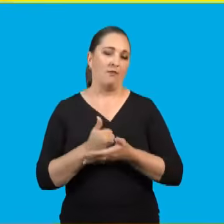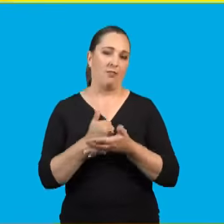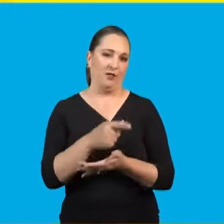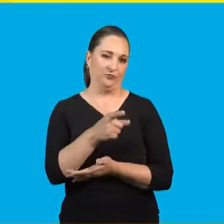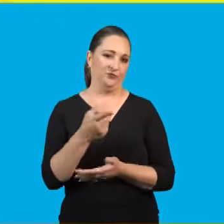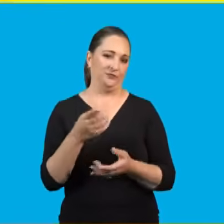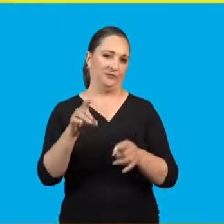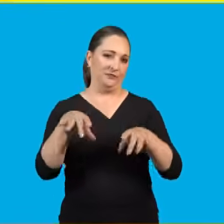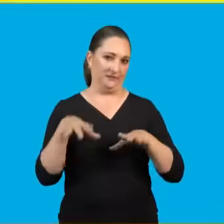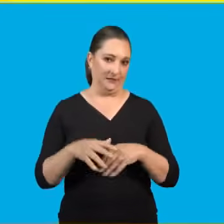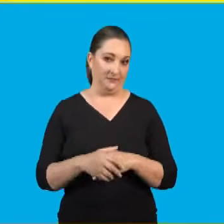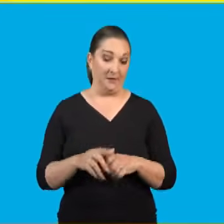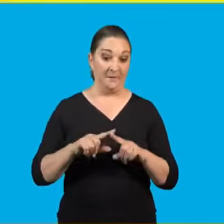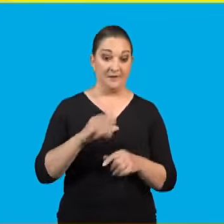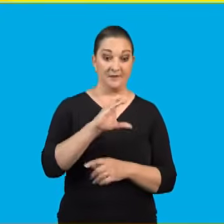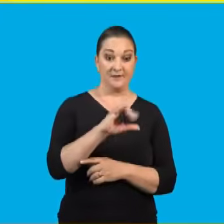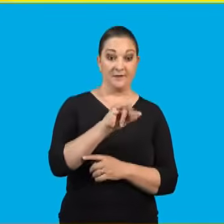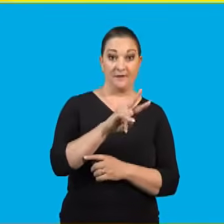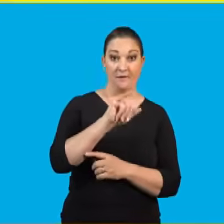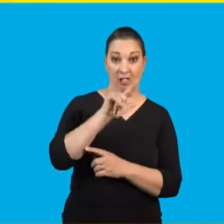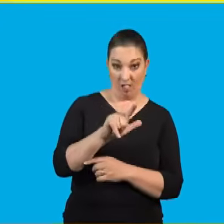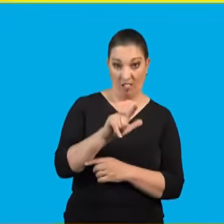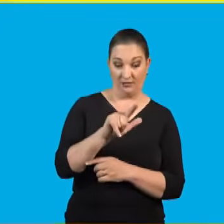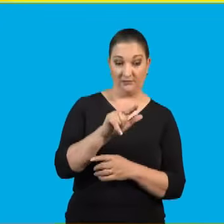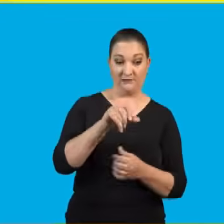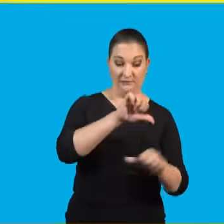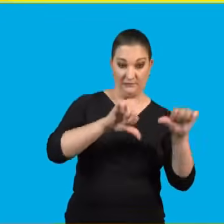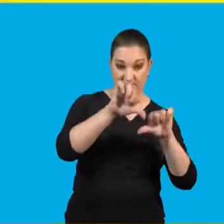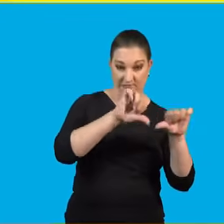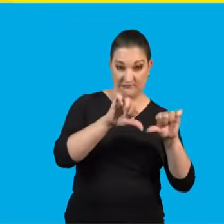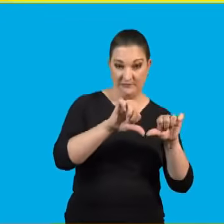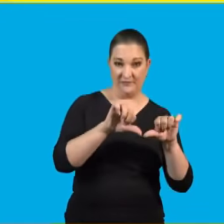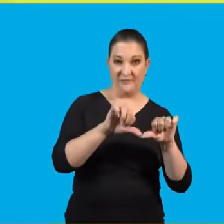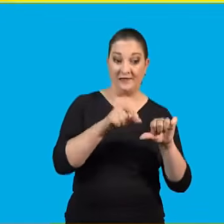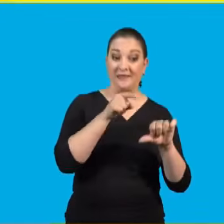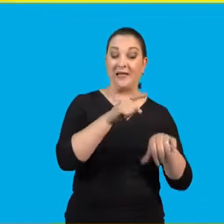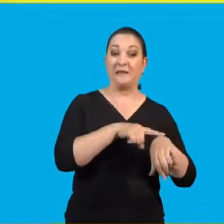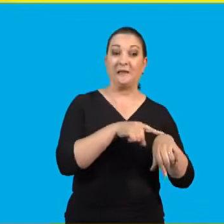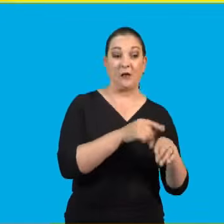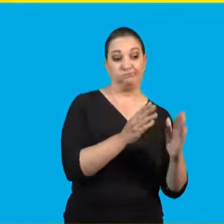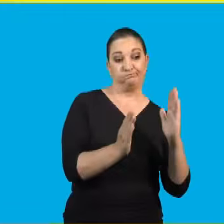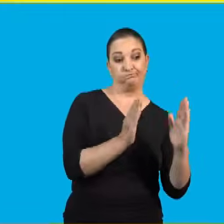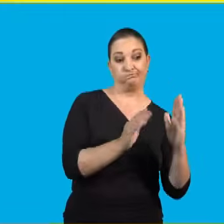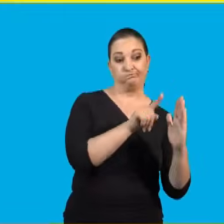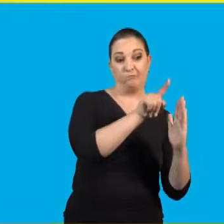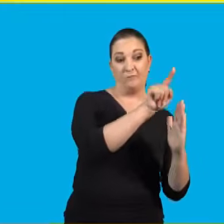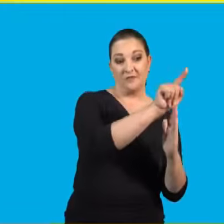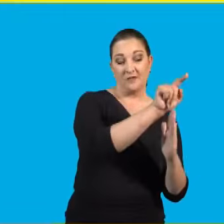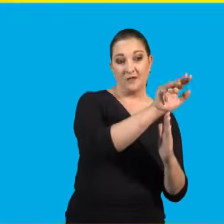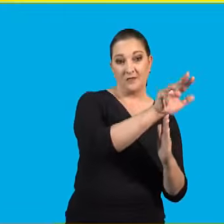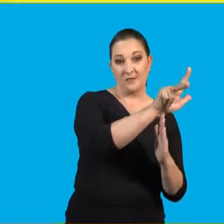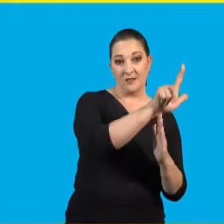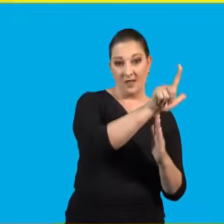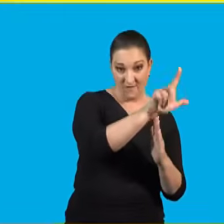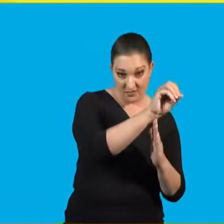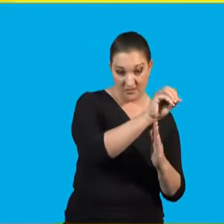your exams. Now, remember that with the civil society resistance in South Africa in the 1970s and 80s, there